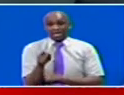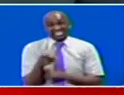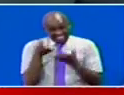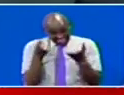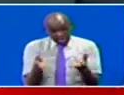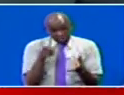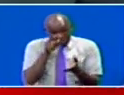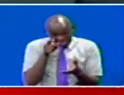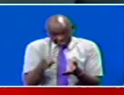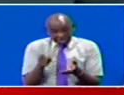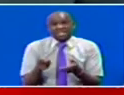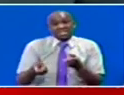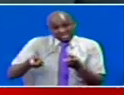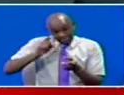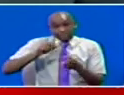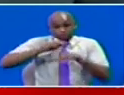foregoing quantum